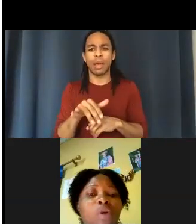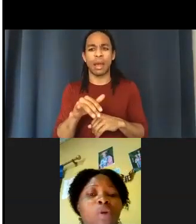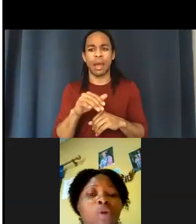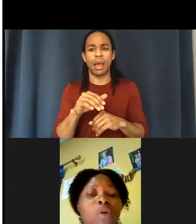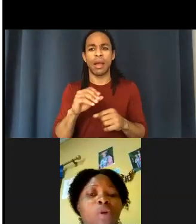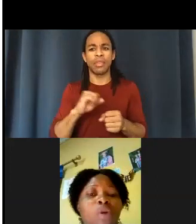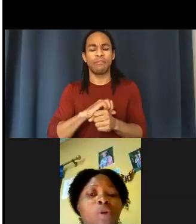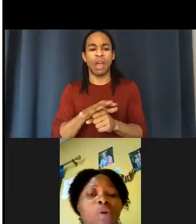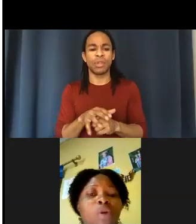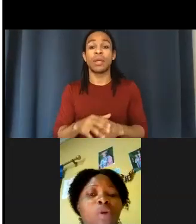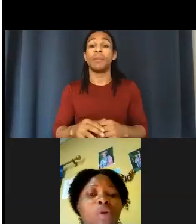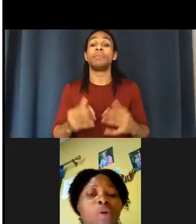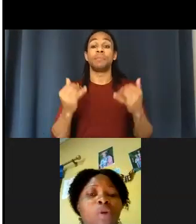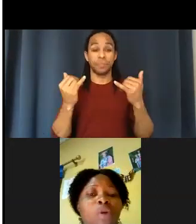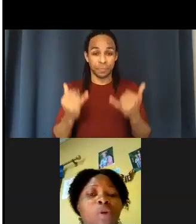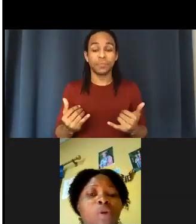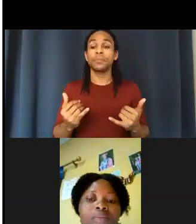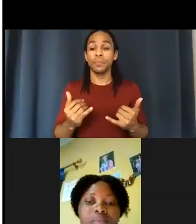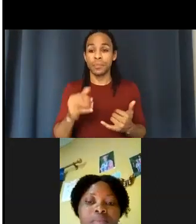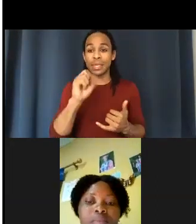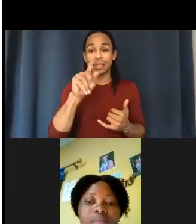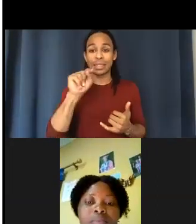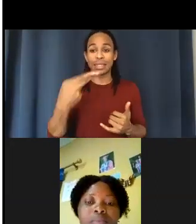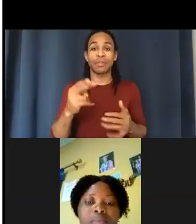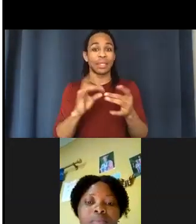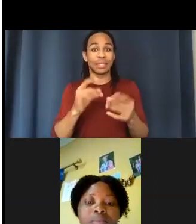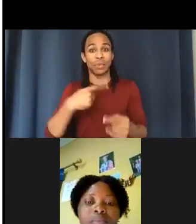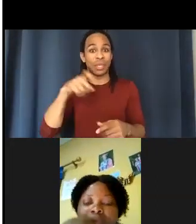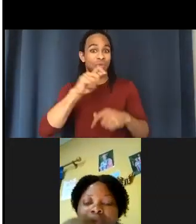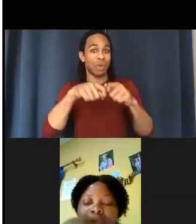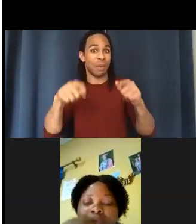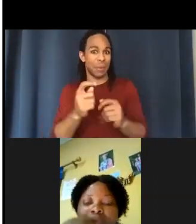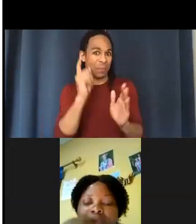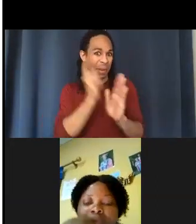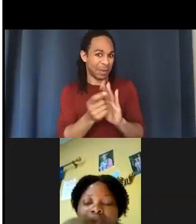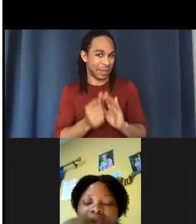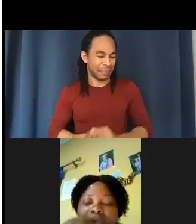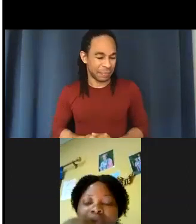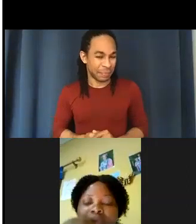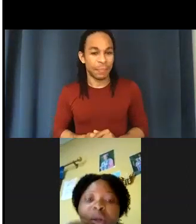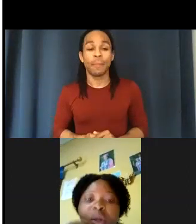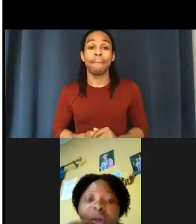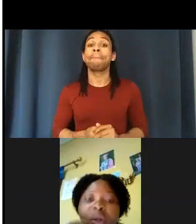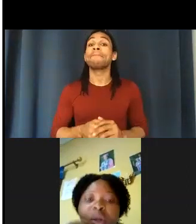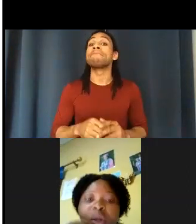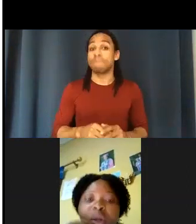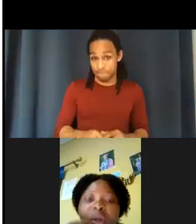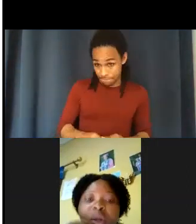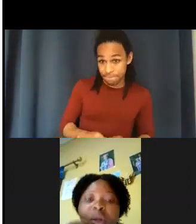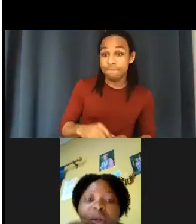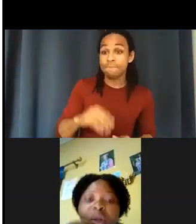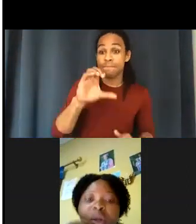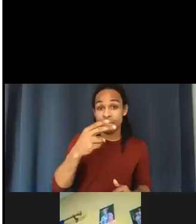Thank you, Charity. We'll need to wrap up in a minute. Okay, so briefly, this is what we are doing. We're